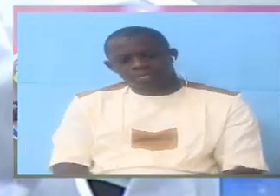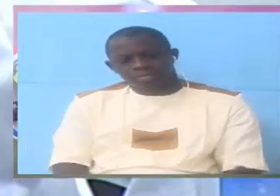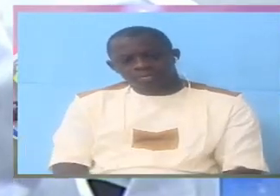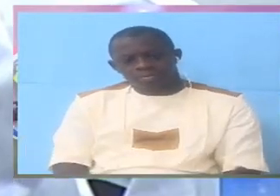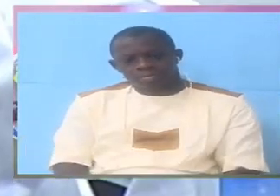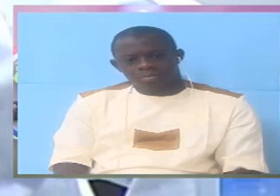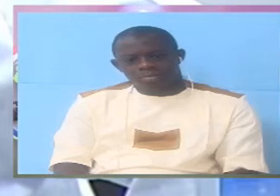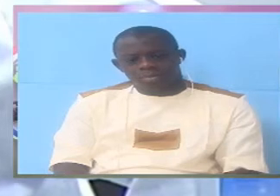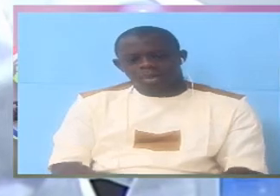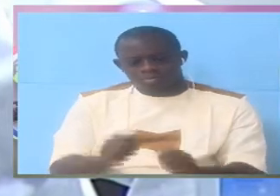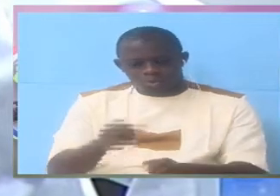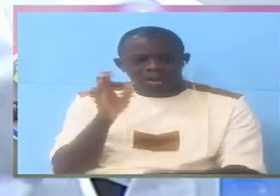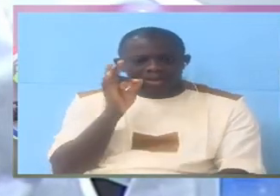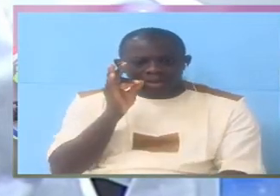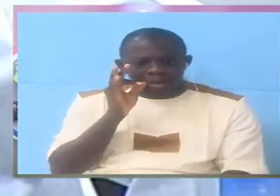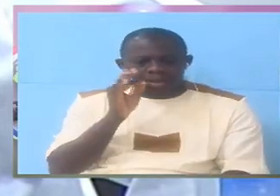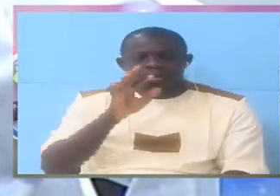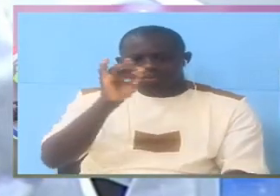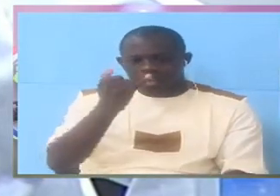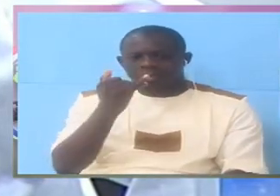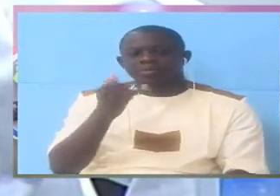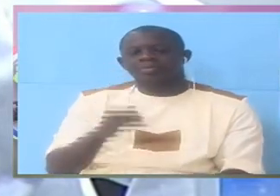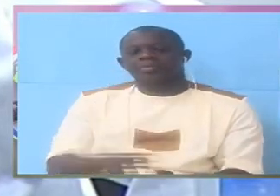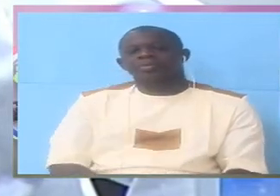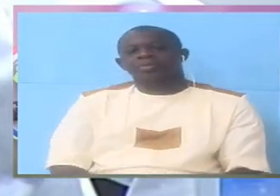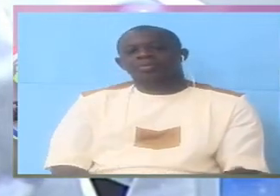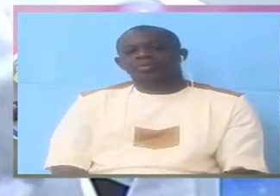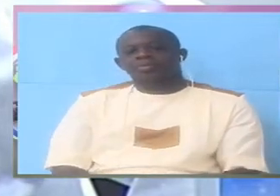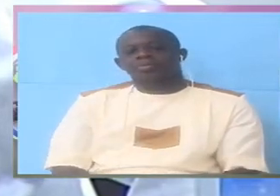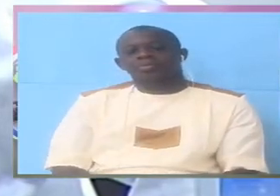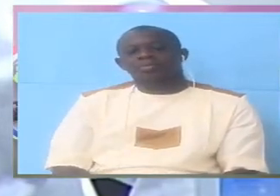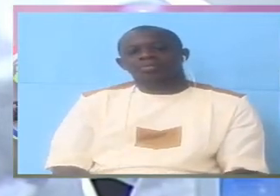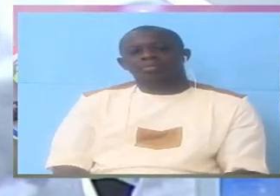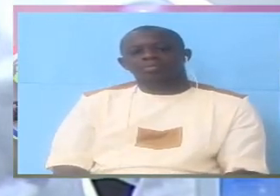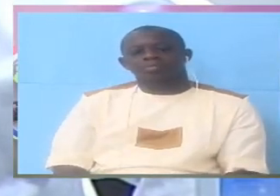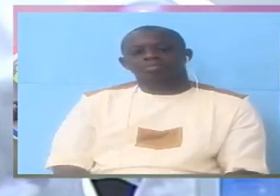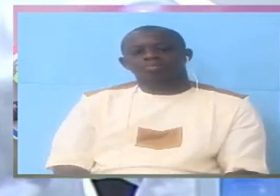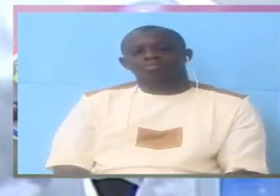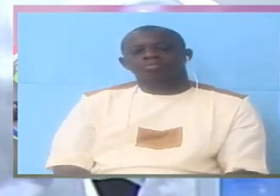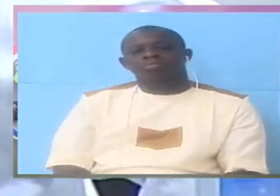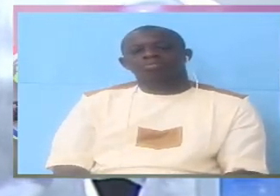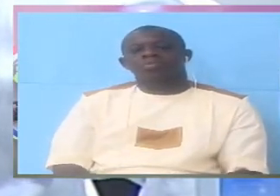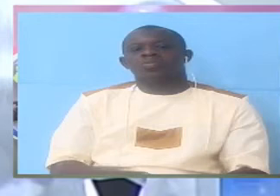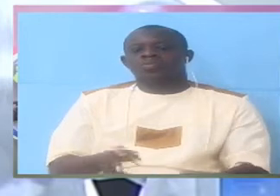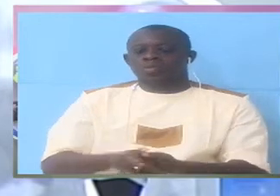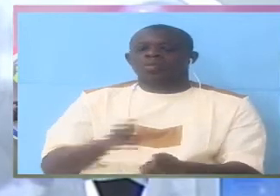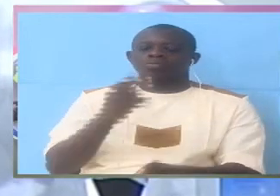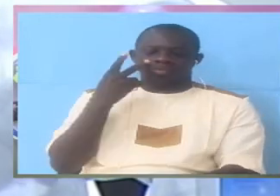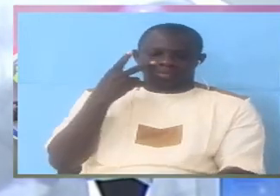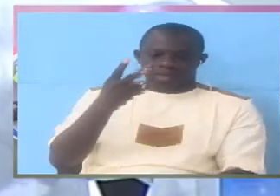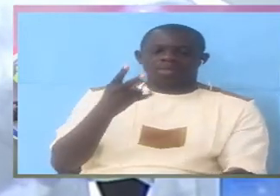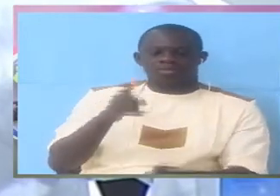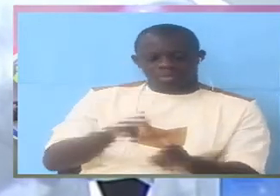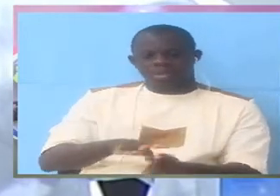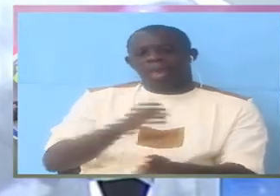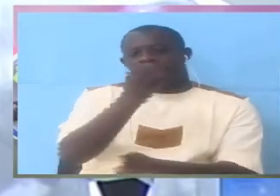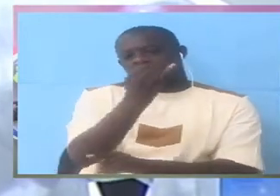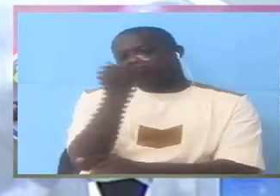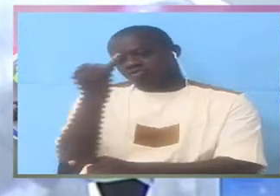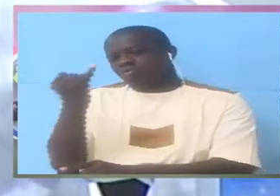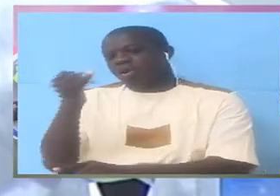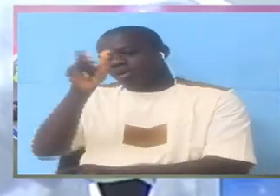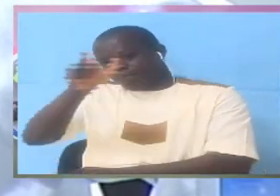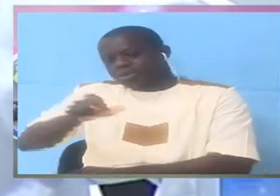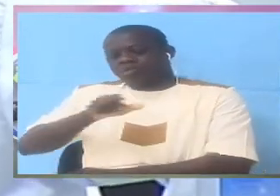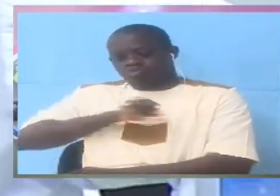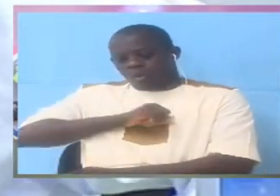Can come in, huh? Yes. You see, these are individual statements made by, allegations made by